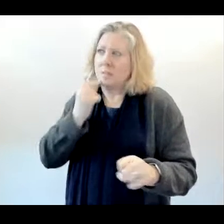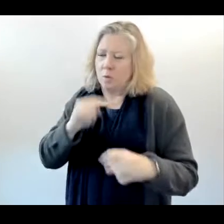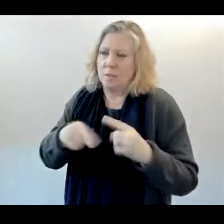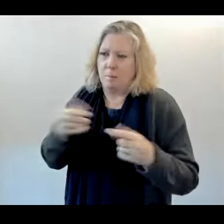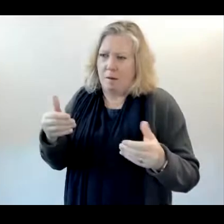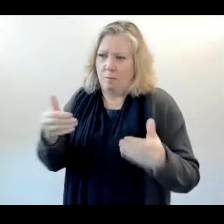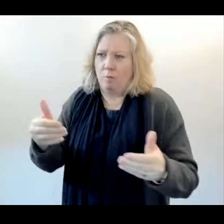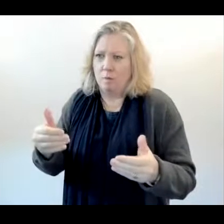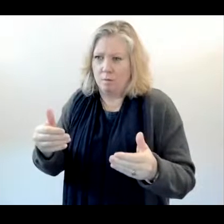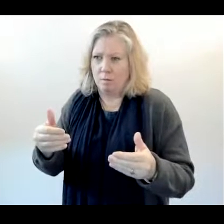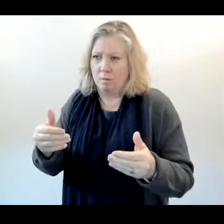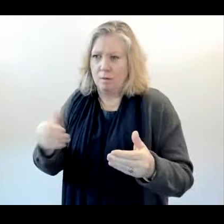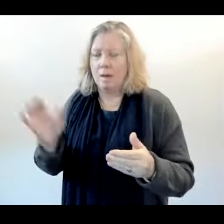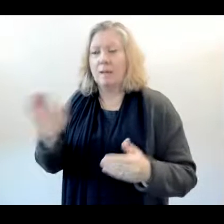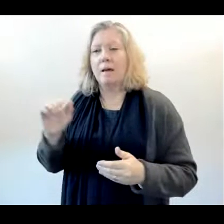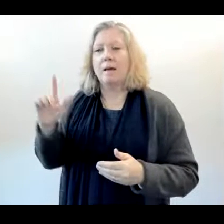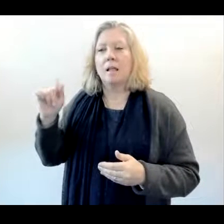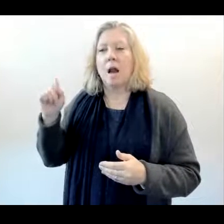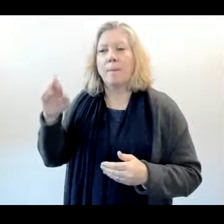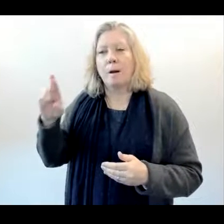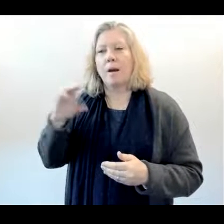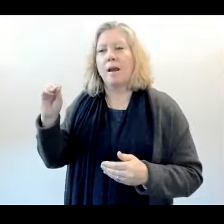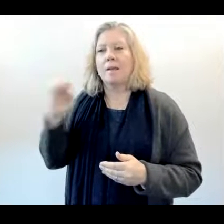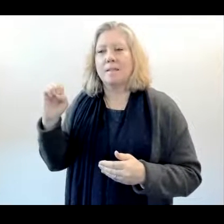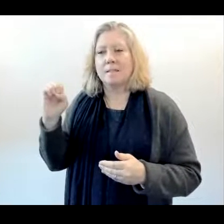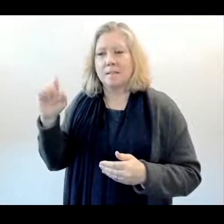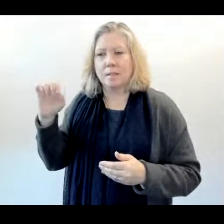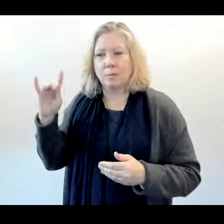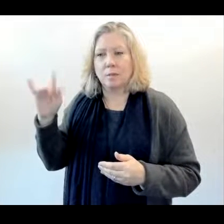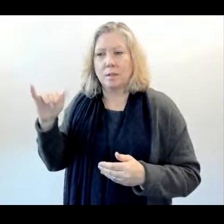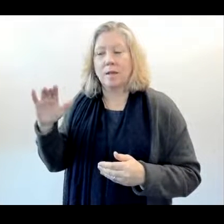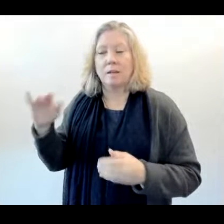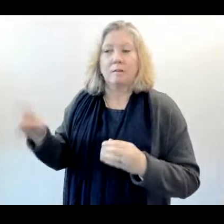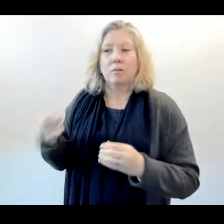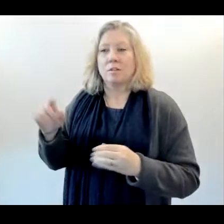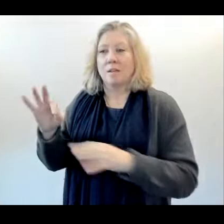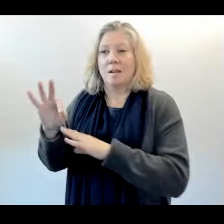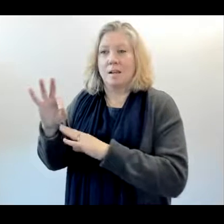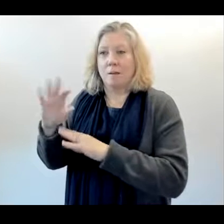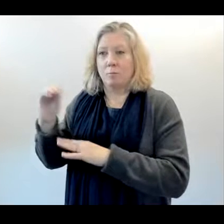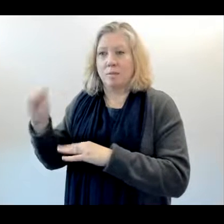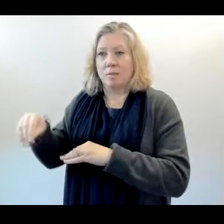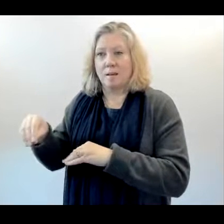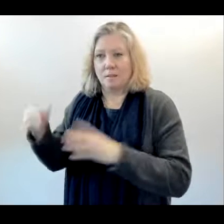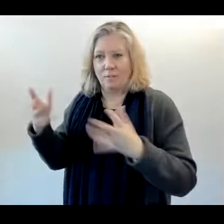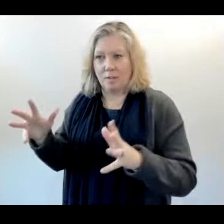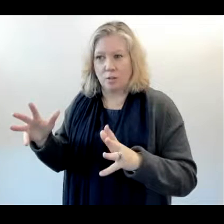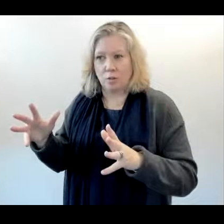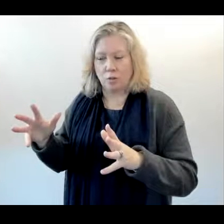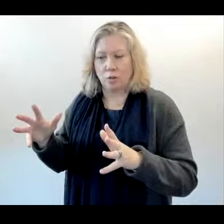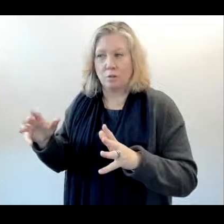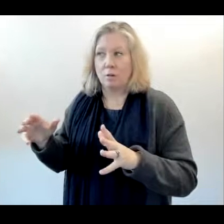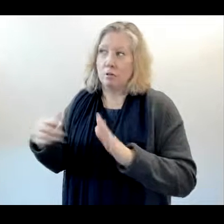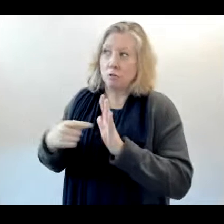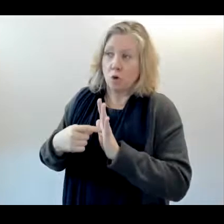like we did in Latimer East Liberty. We got the first phase 9%, so they saw that very favorably.